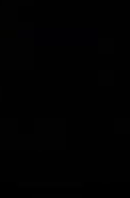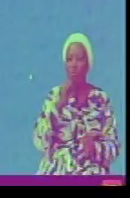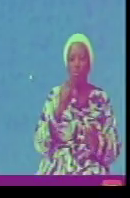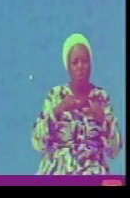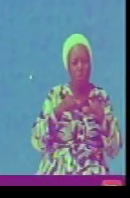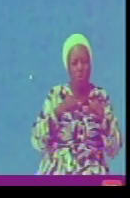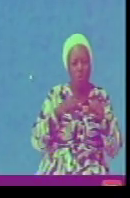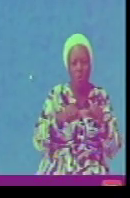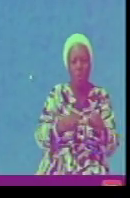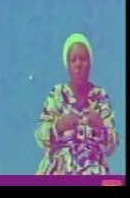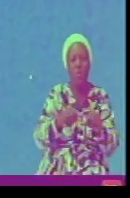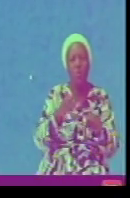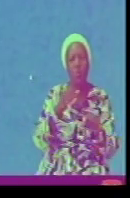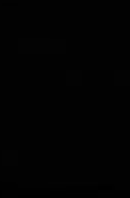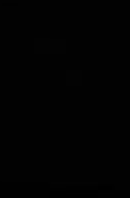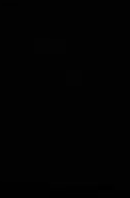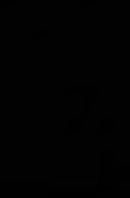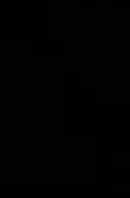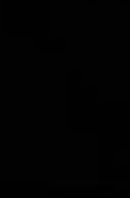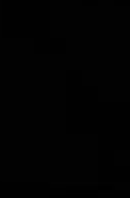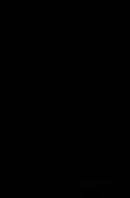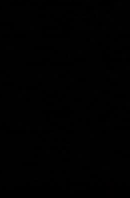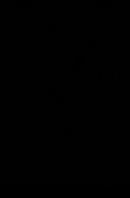strength, power, not to